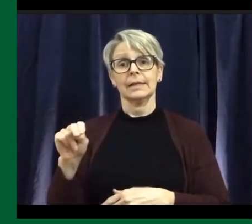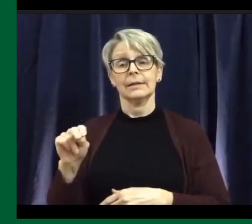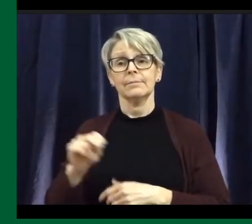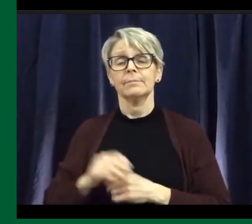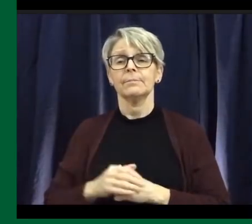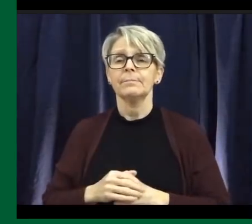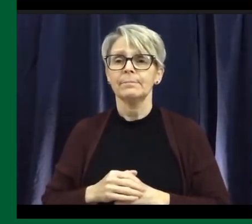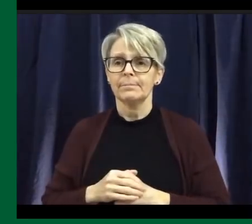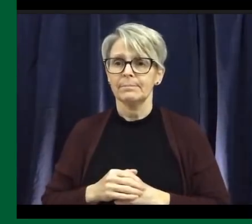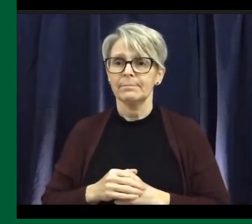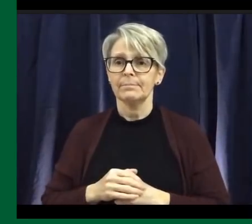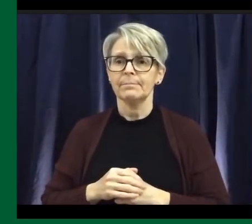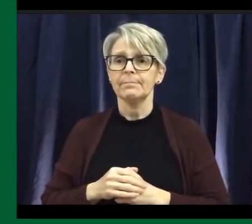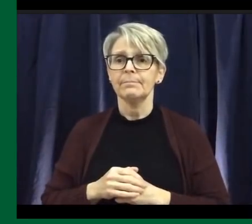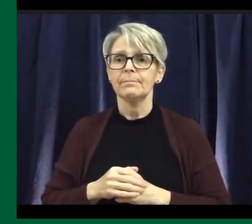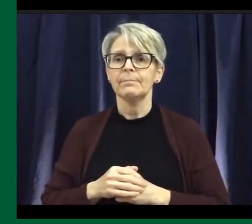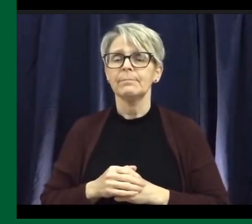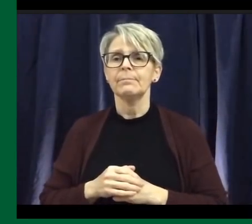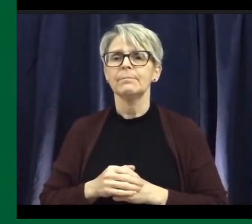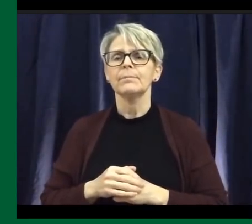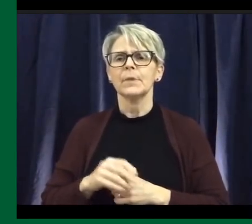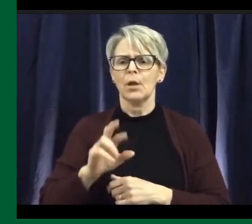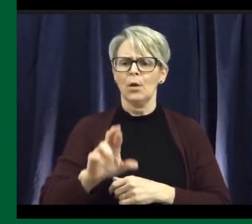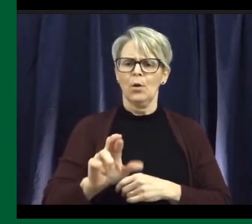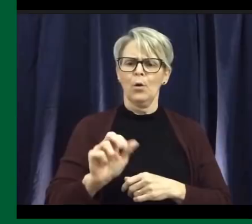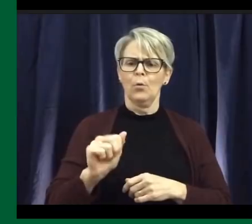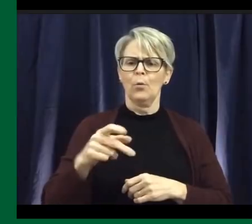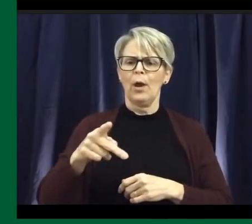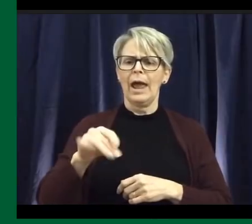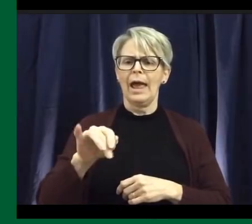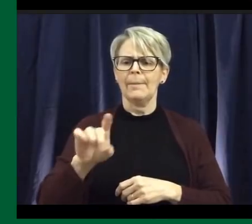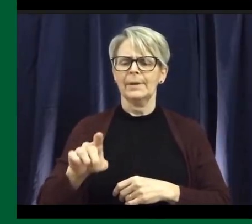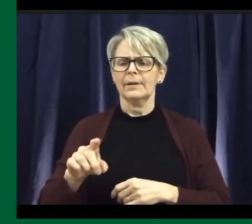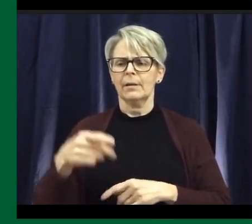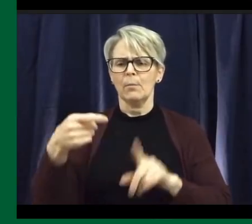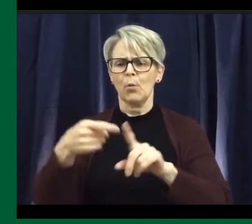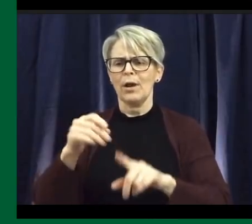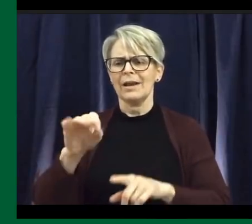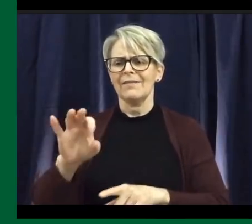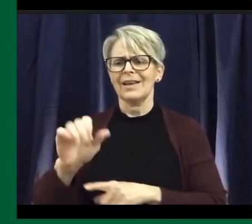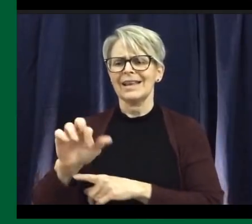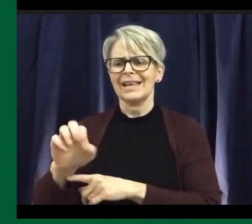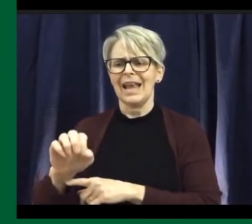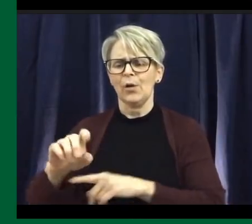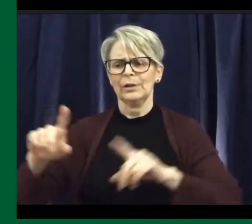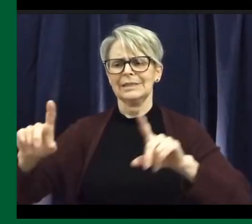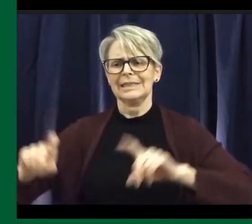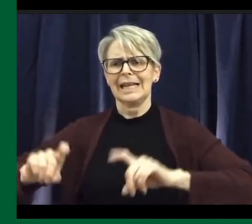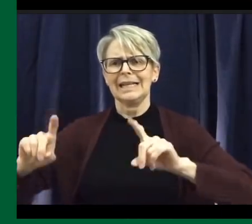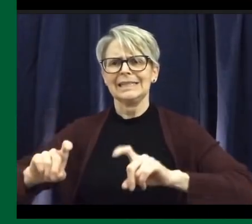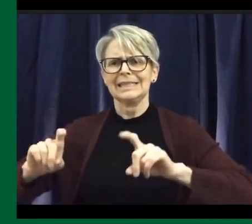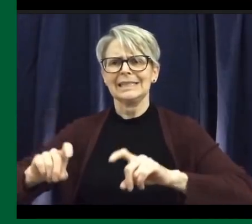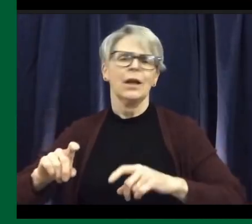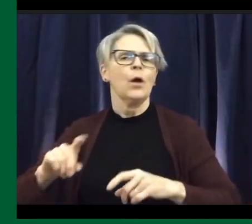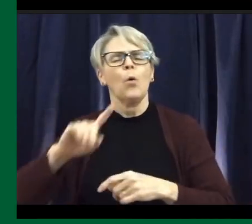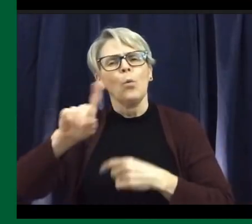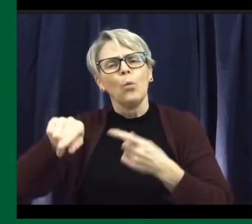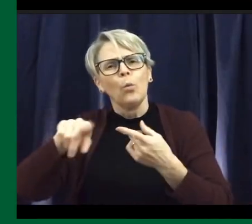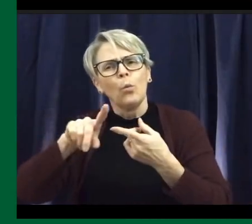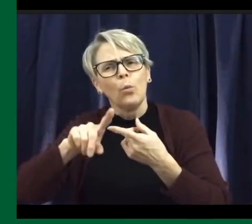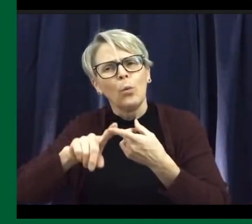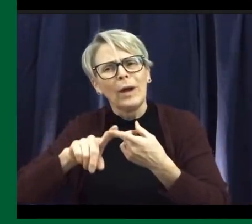these rapid point-of-care tests, when can places actually expect to see those rolled out if a lot of them